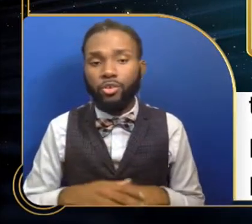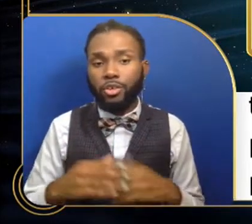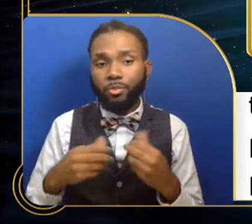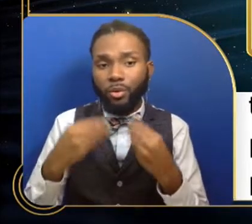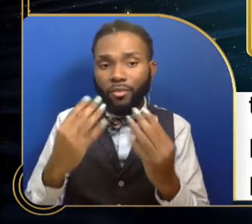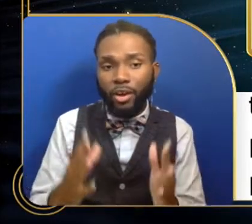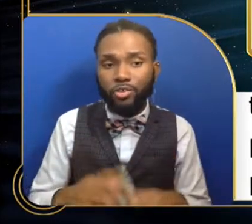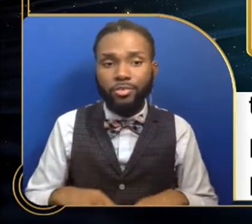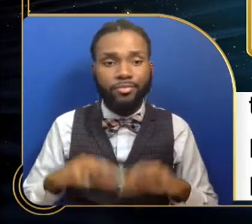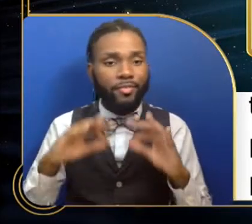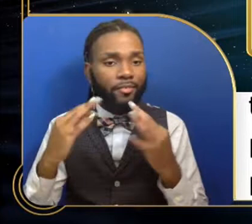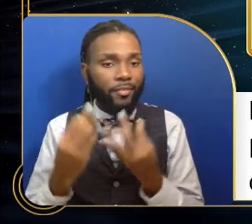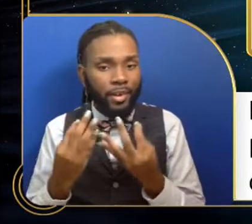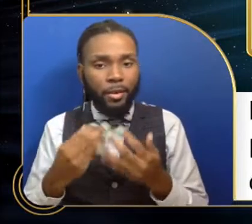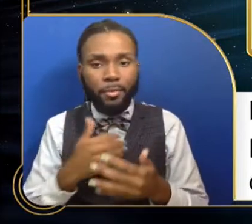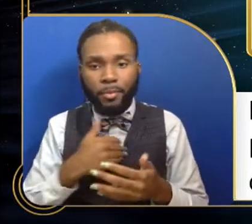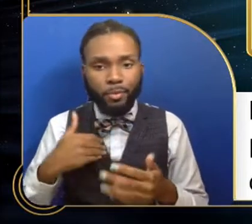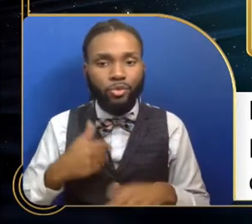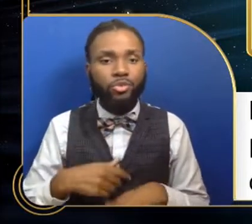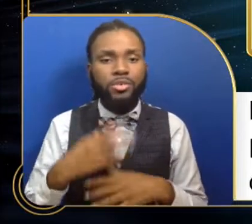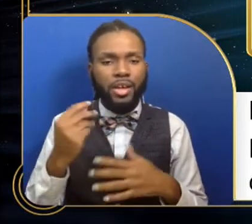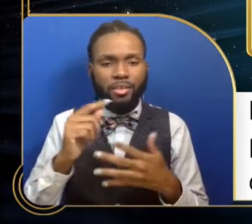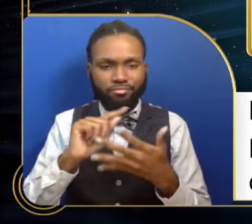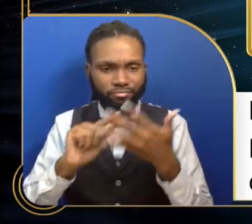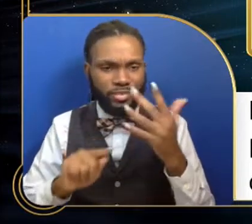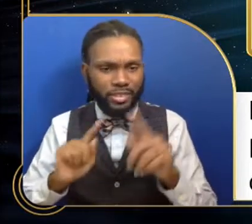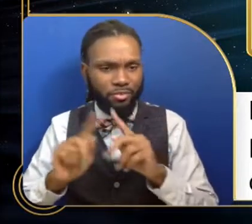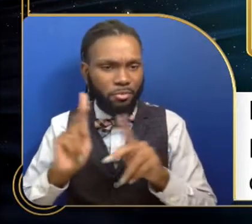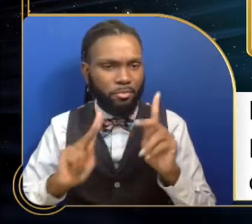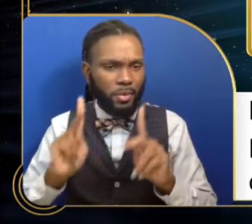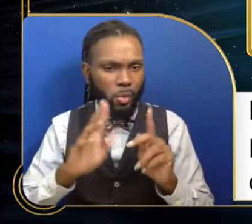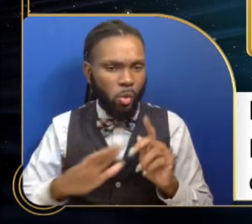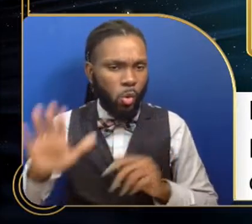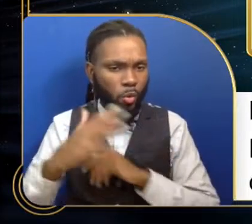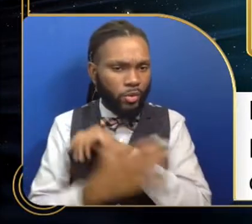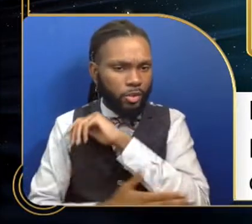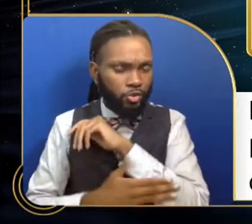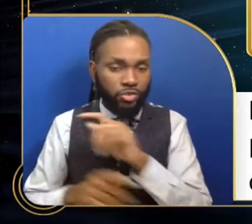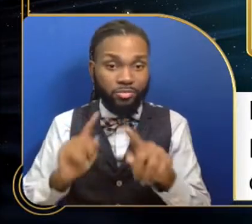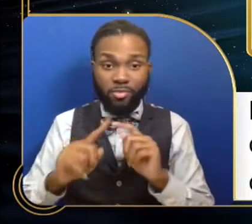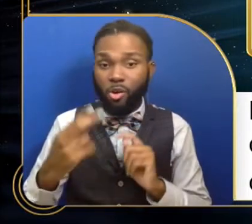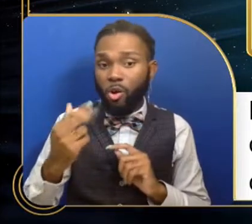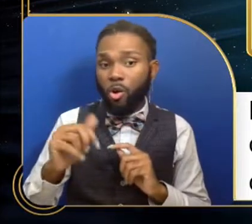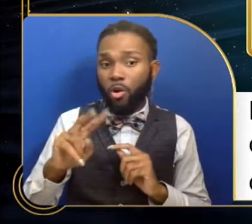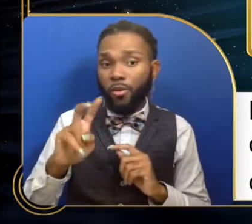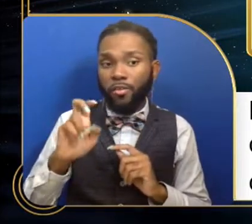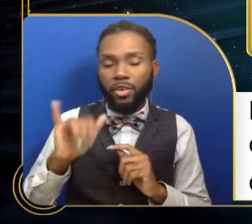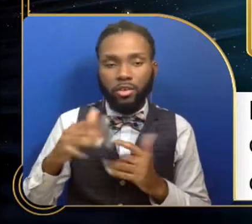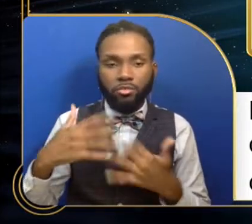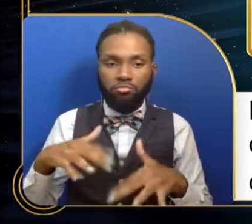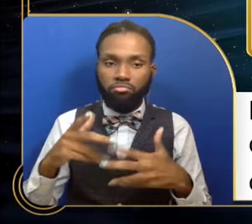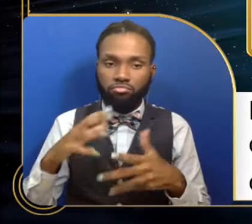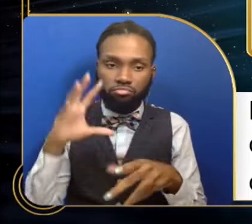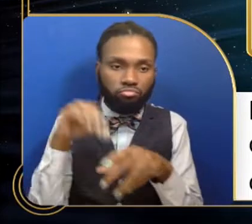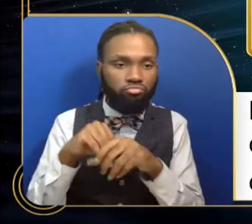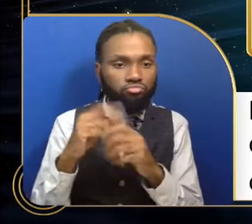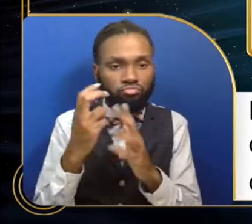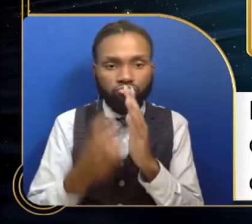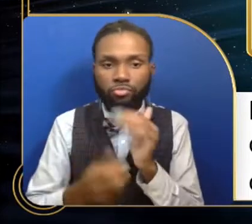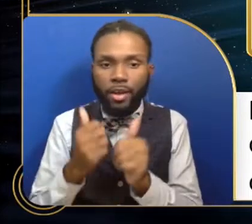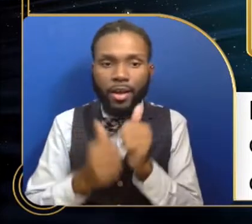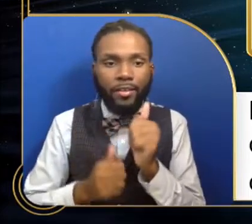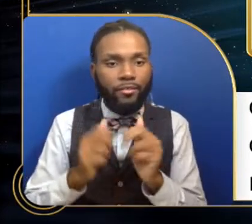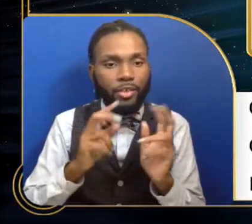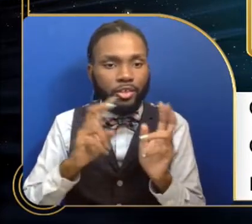others across the country. Harvey is consistently on top of every issue and organizing rapid responses,